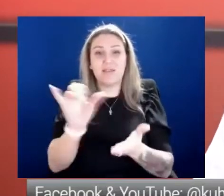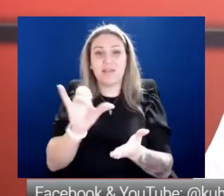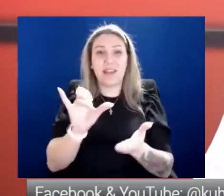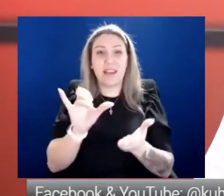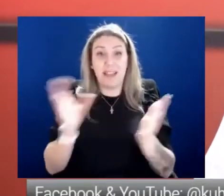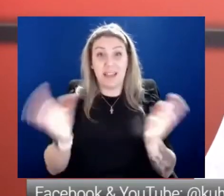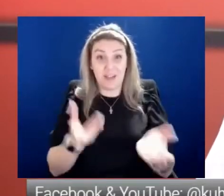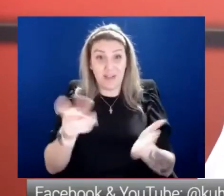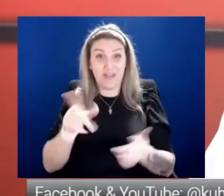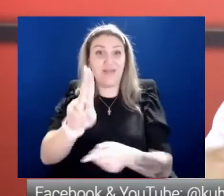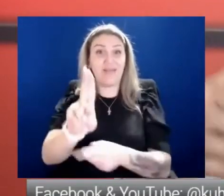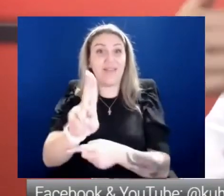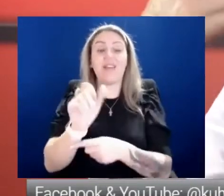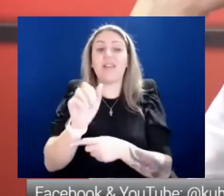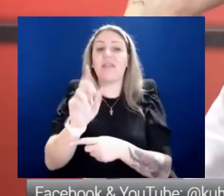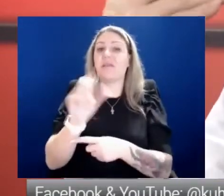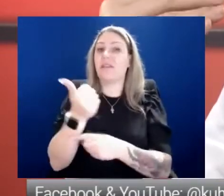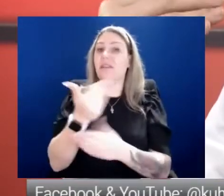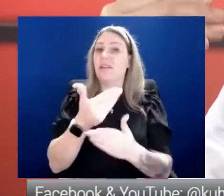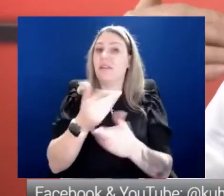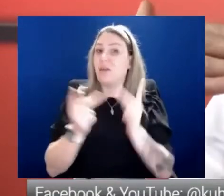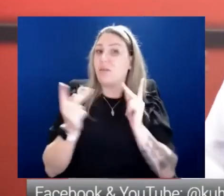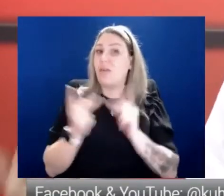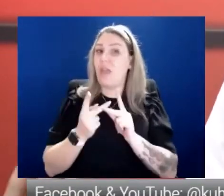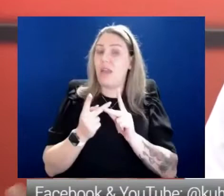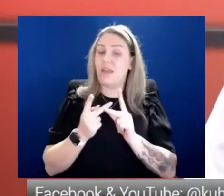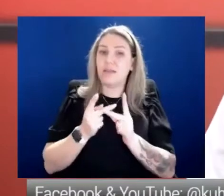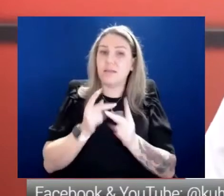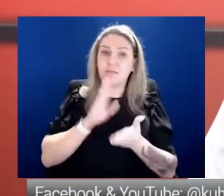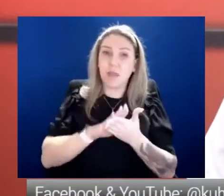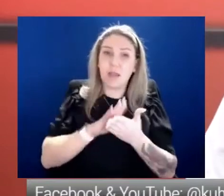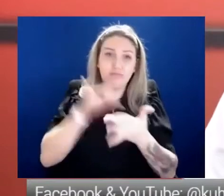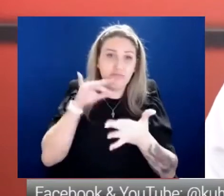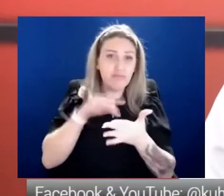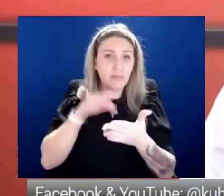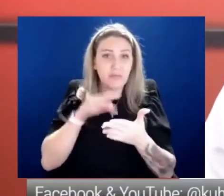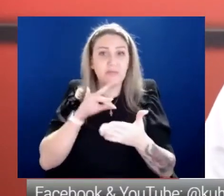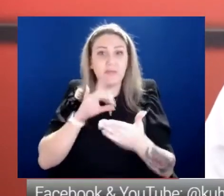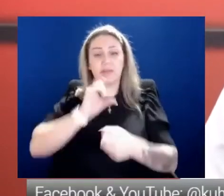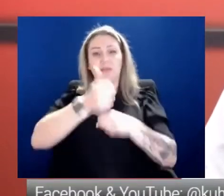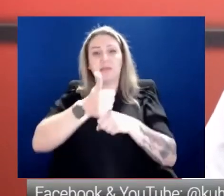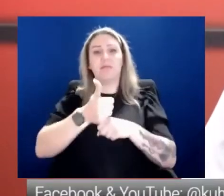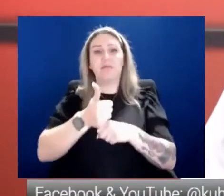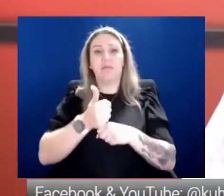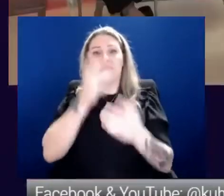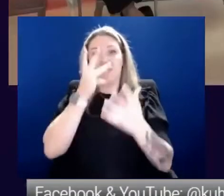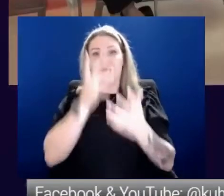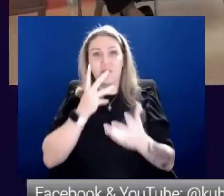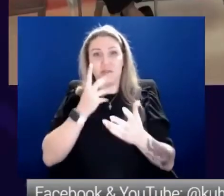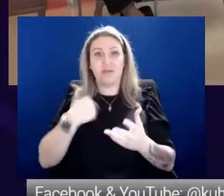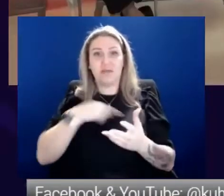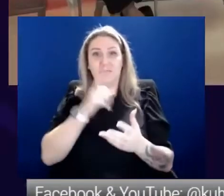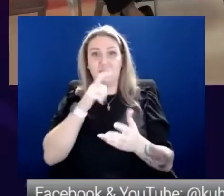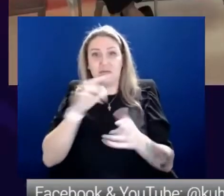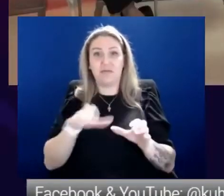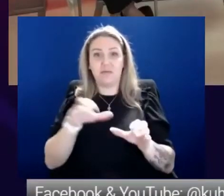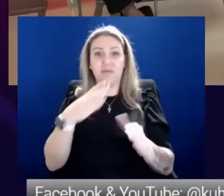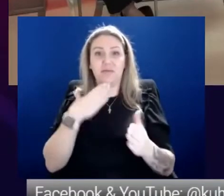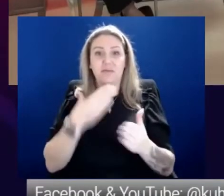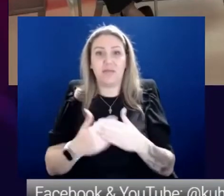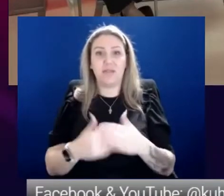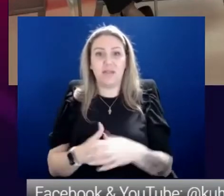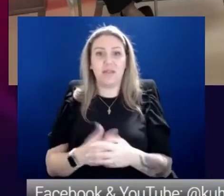that are academic centers. Like if we're going to be the standard, then set the example. And unfortunately, we don't do that very well at all. We're getting a lot of